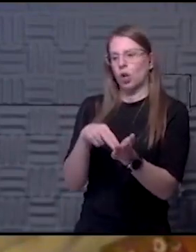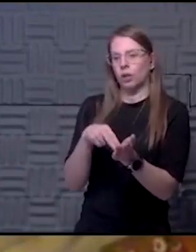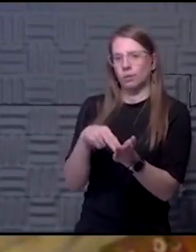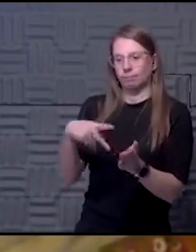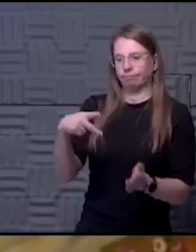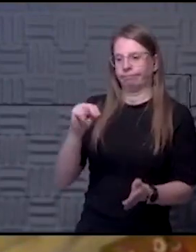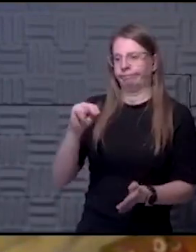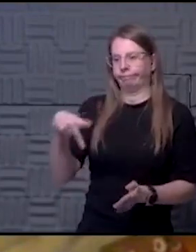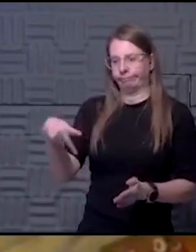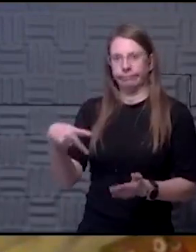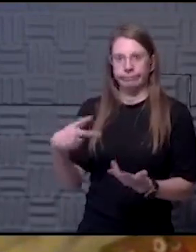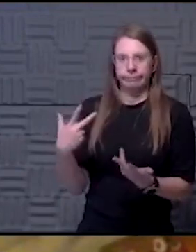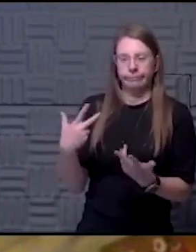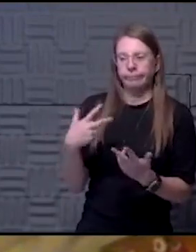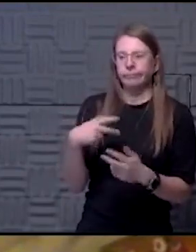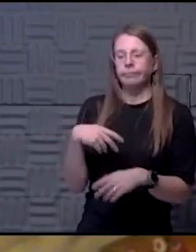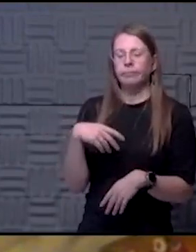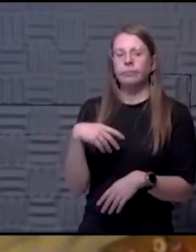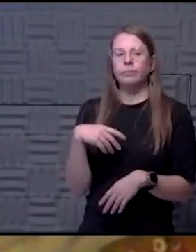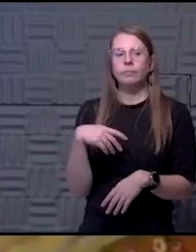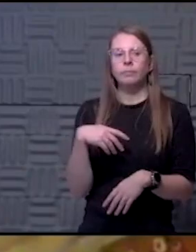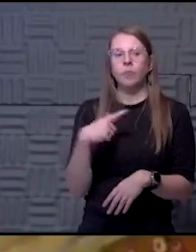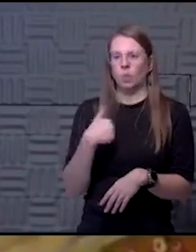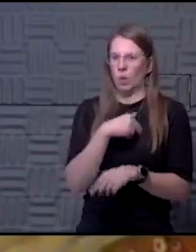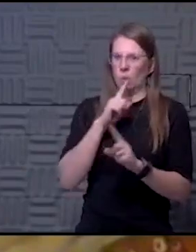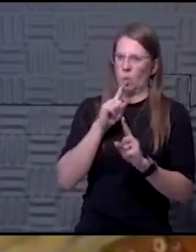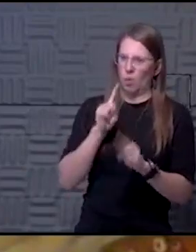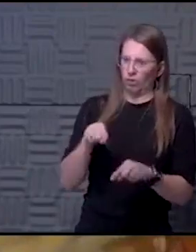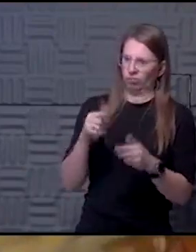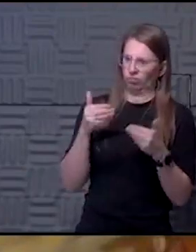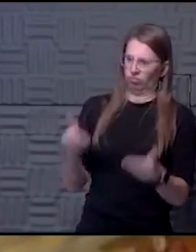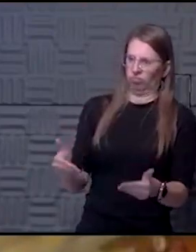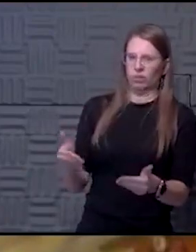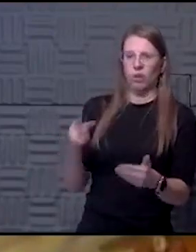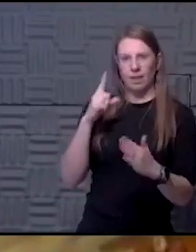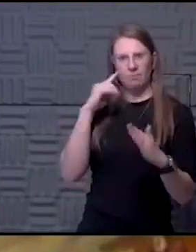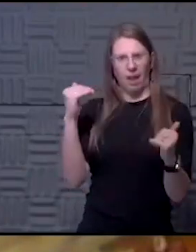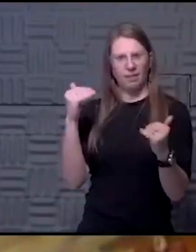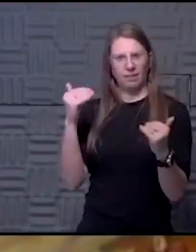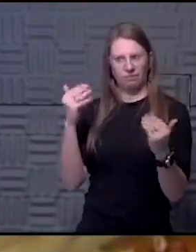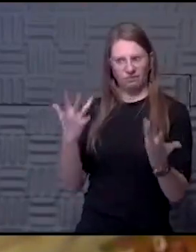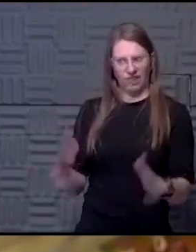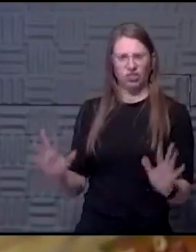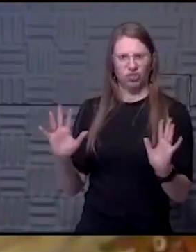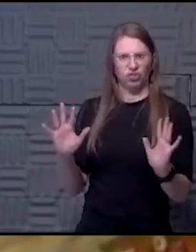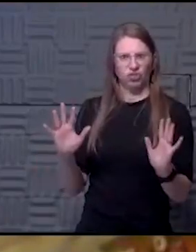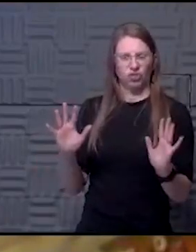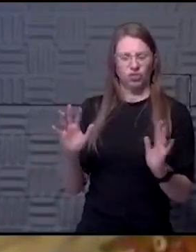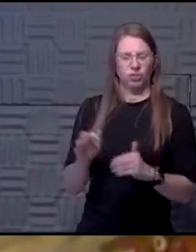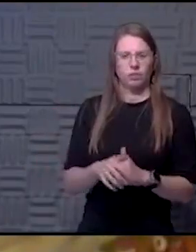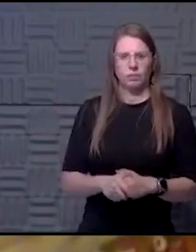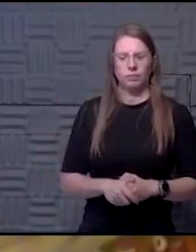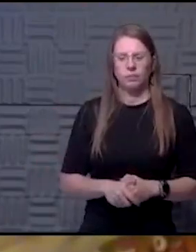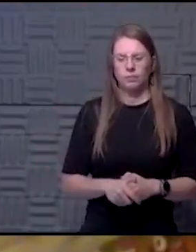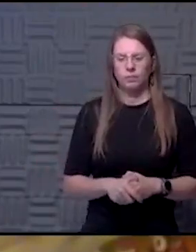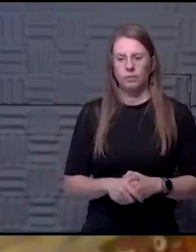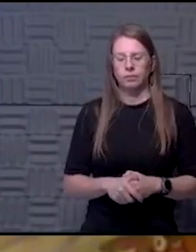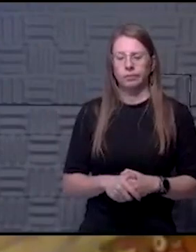and the like, when we order something to be done, we expect it to be done. Now,